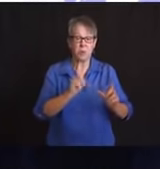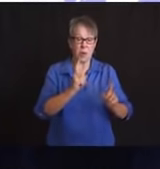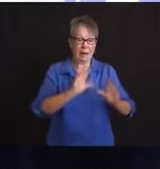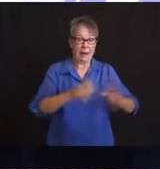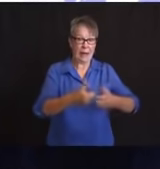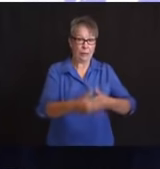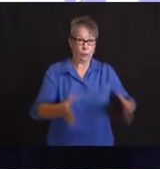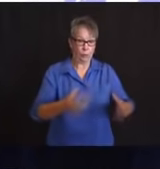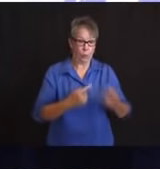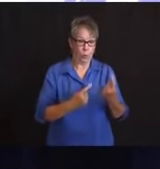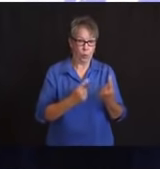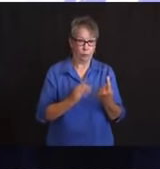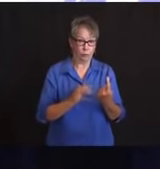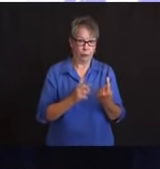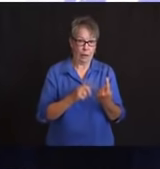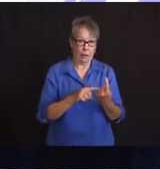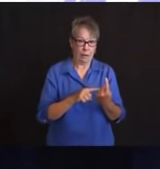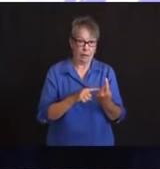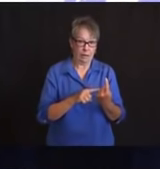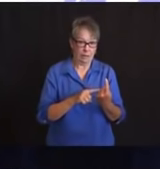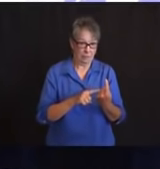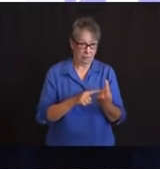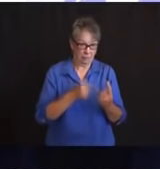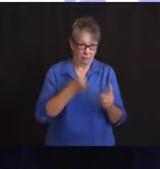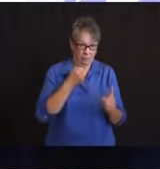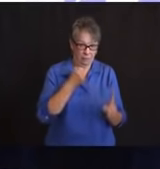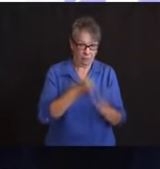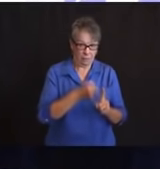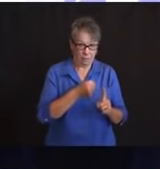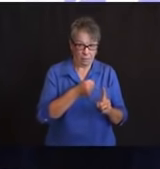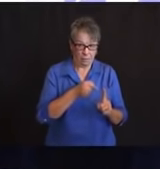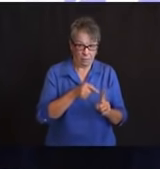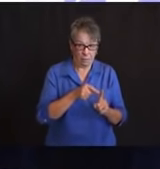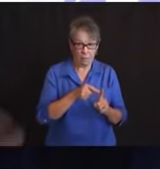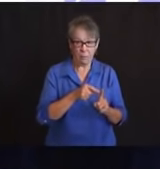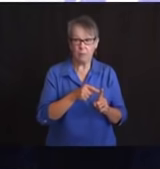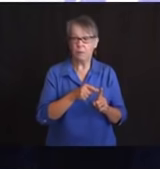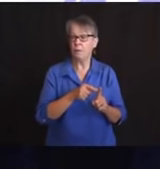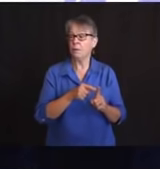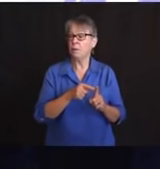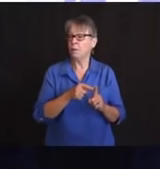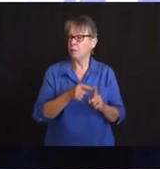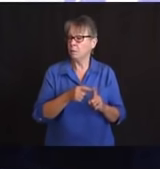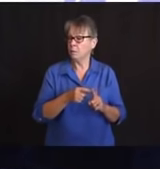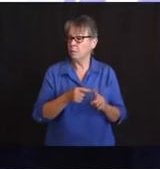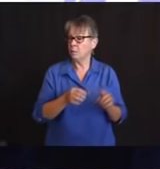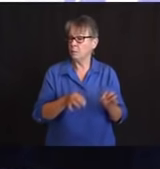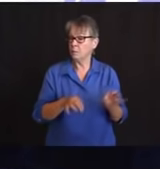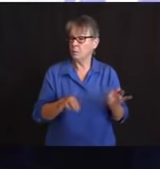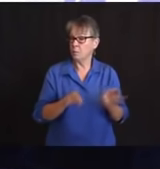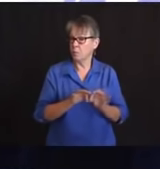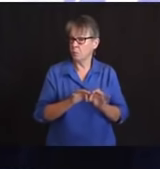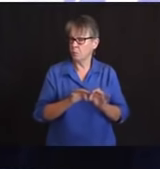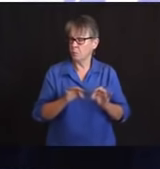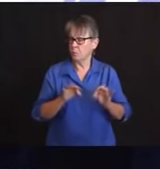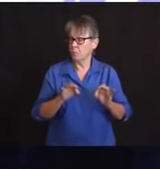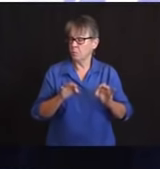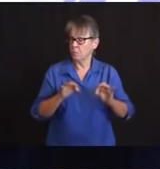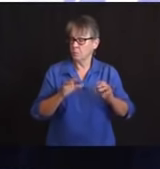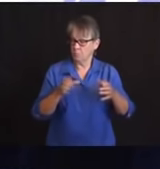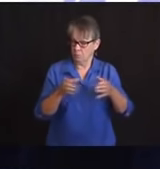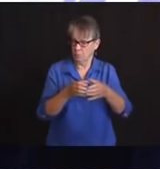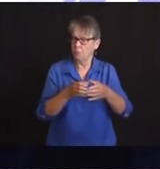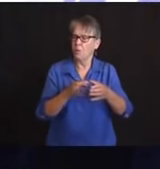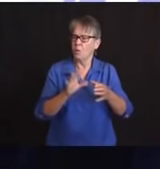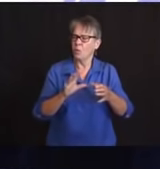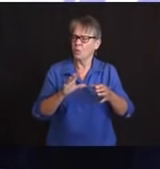throughout the school, that people have maintained social distancing, the classroom may be closed